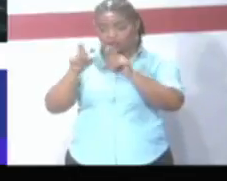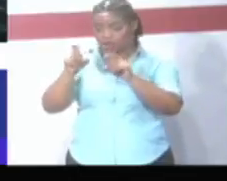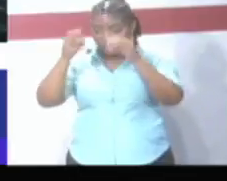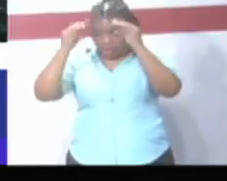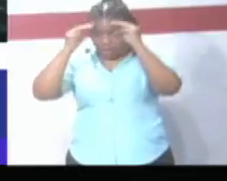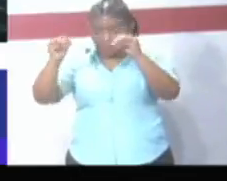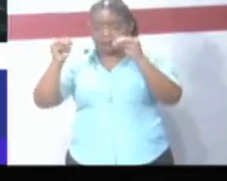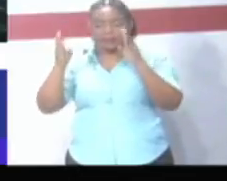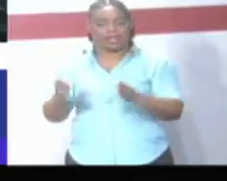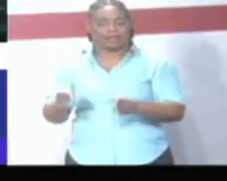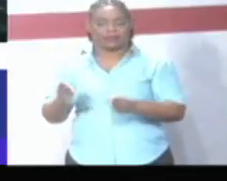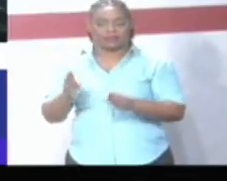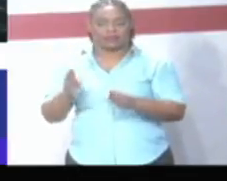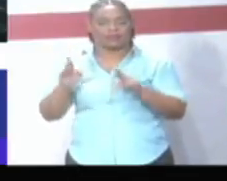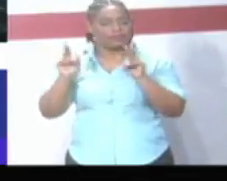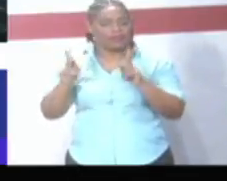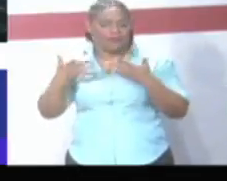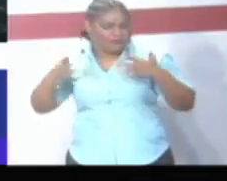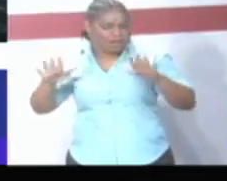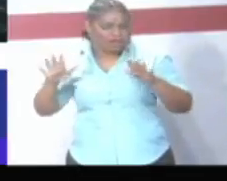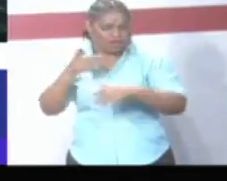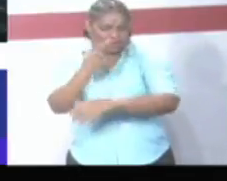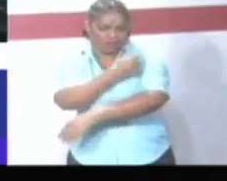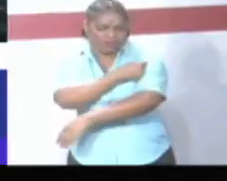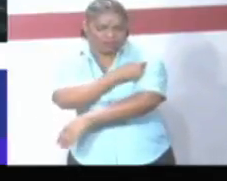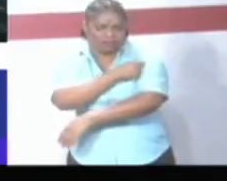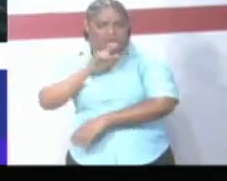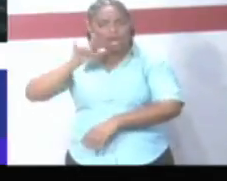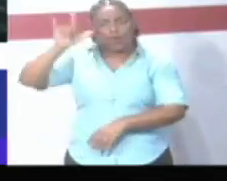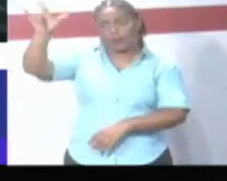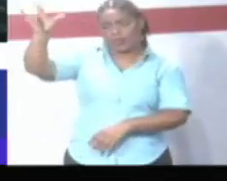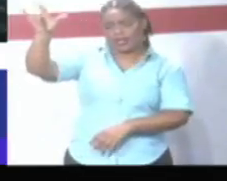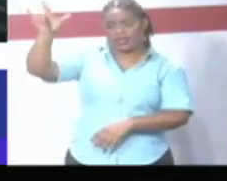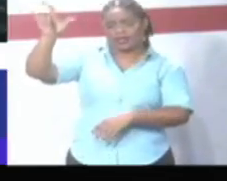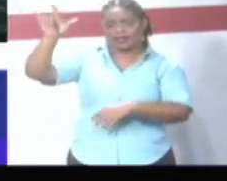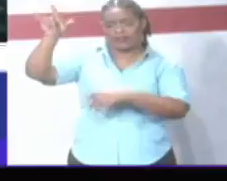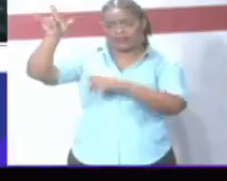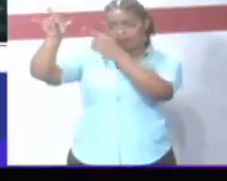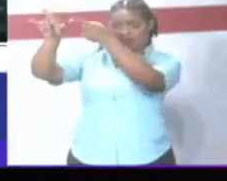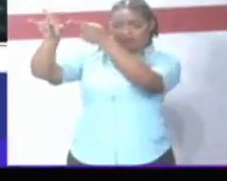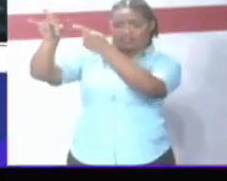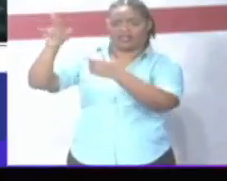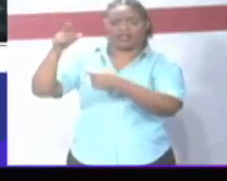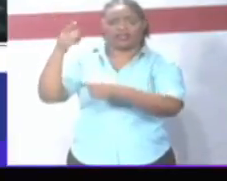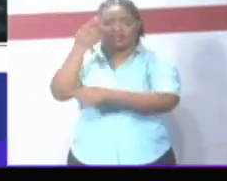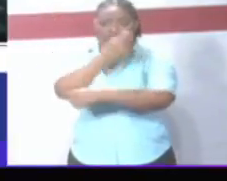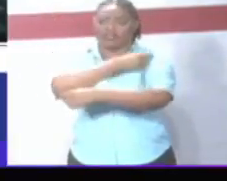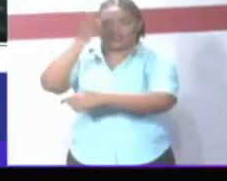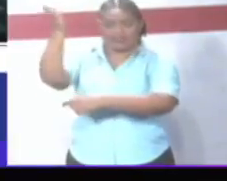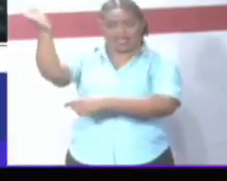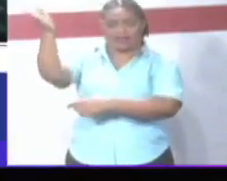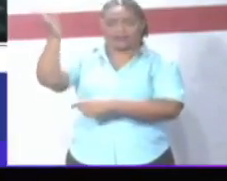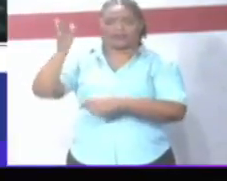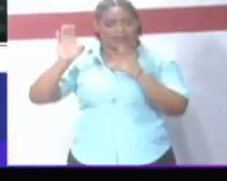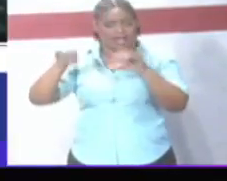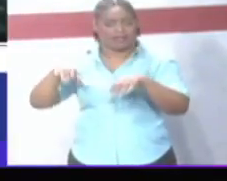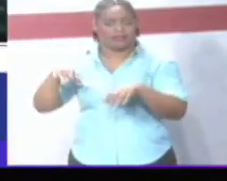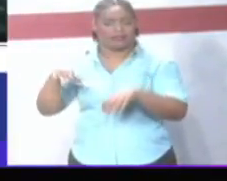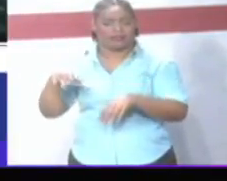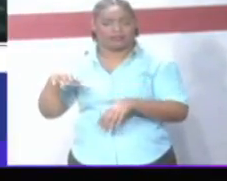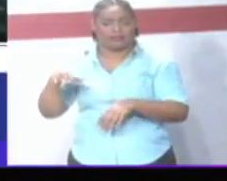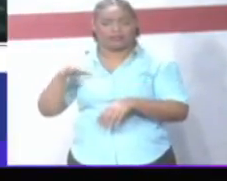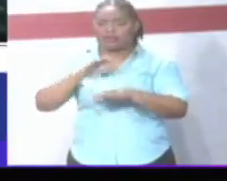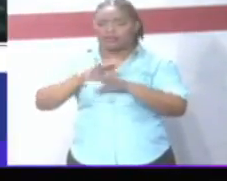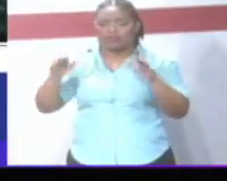abroad are inquiring as to how they could have their vaccination status legitimized here, given that they would not have had the card and they got